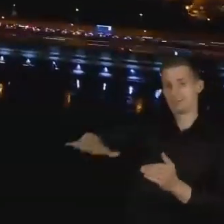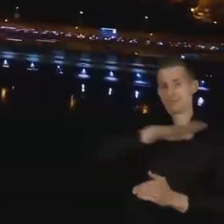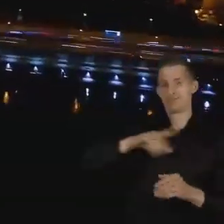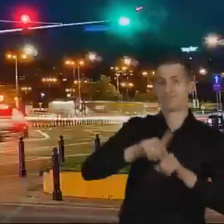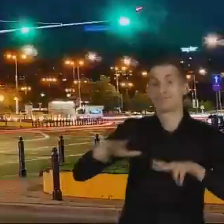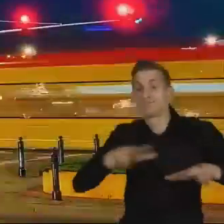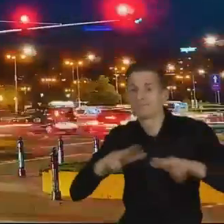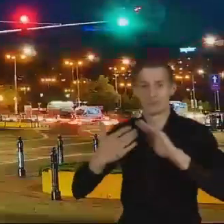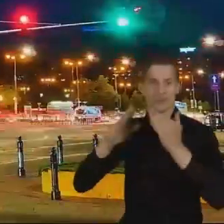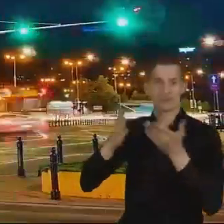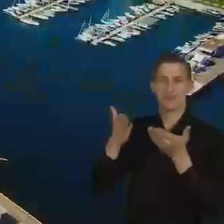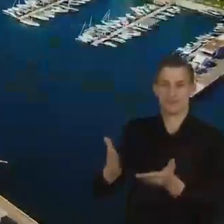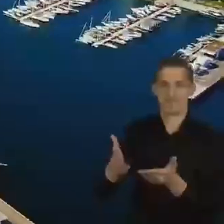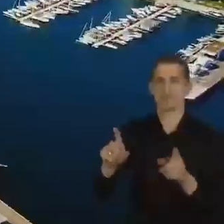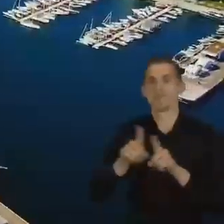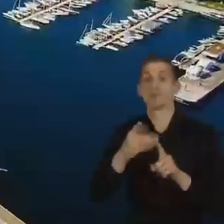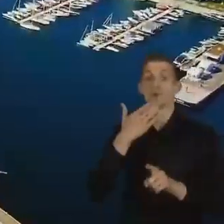and modern technologies,